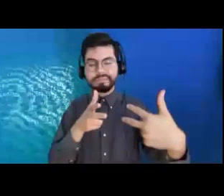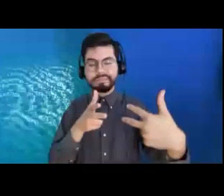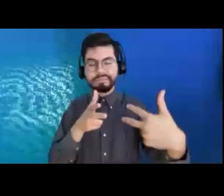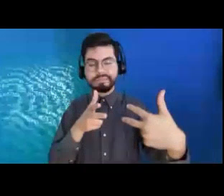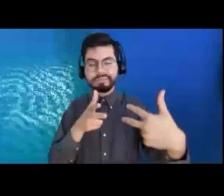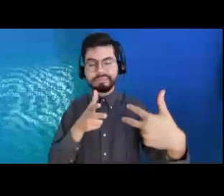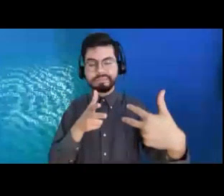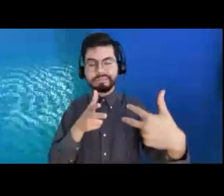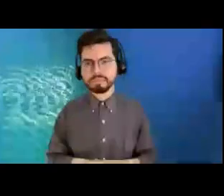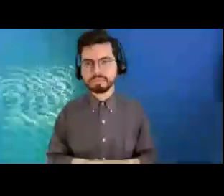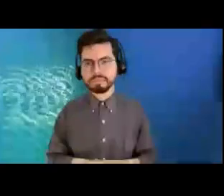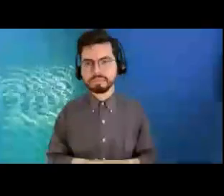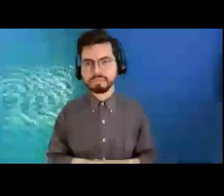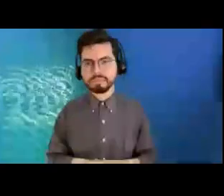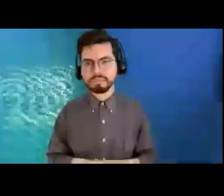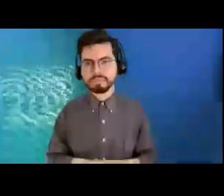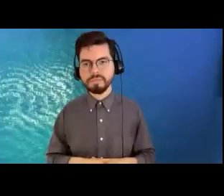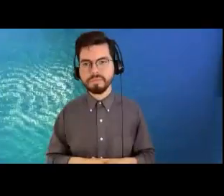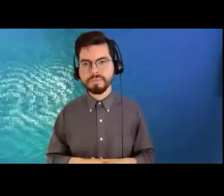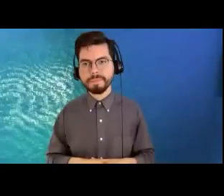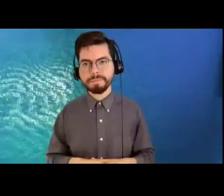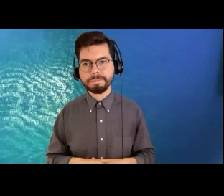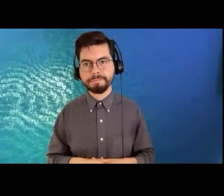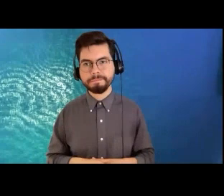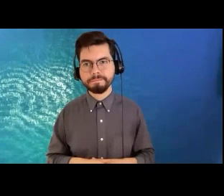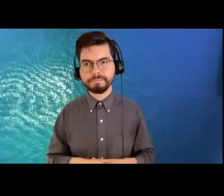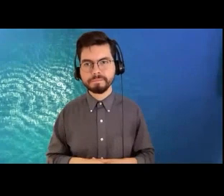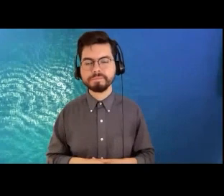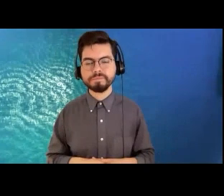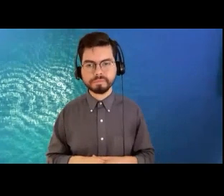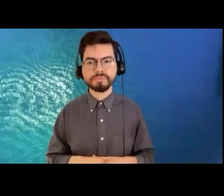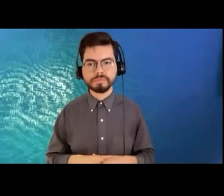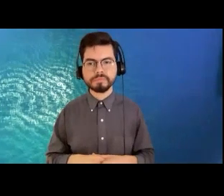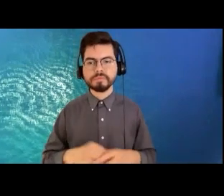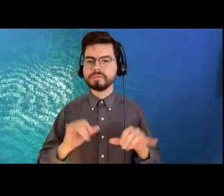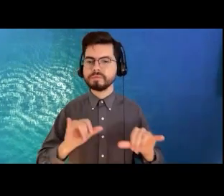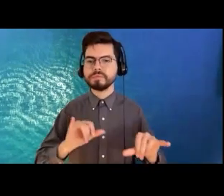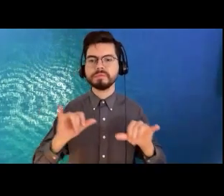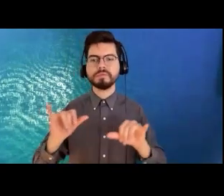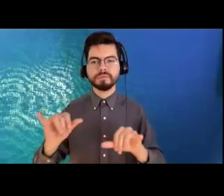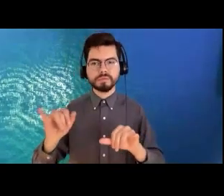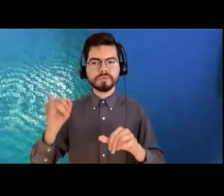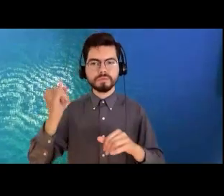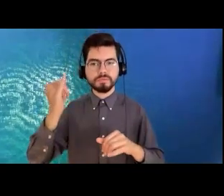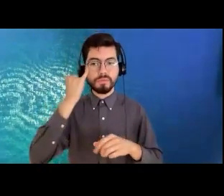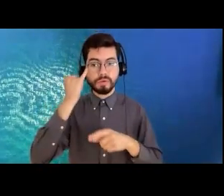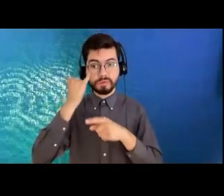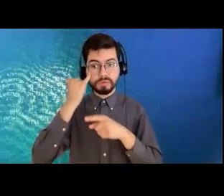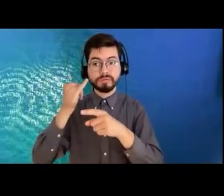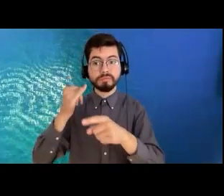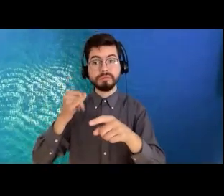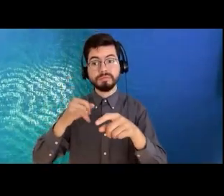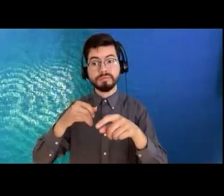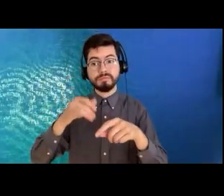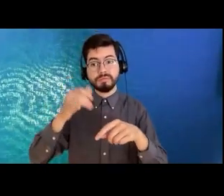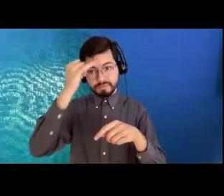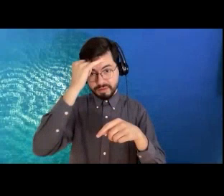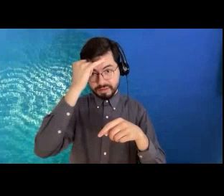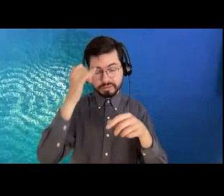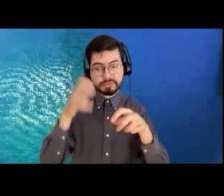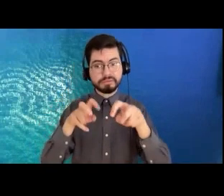those types of actions. And the same thing would apply when we're trying to go through or around a bison jam. It's going to